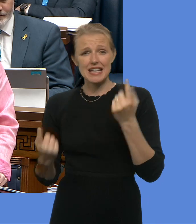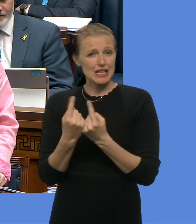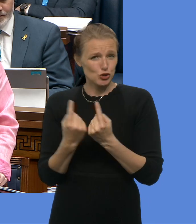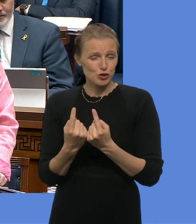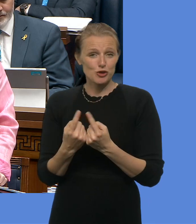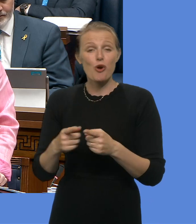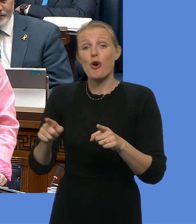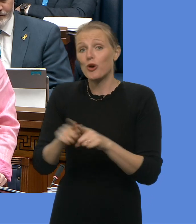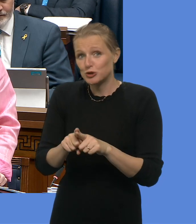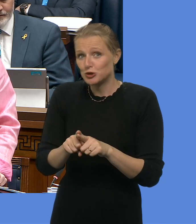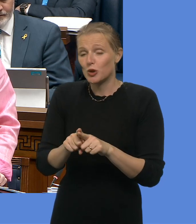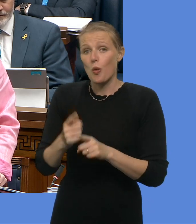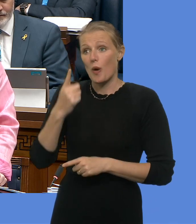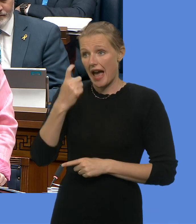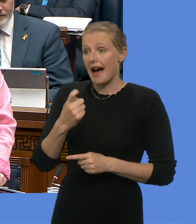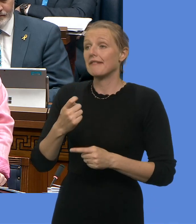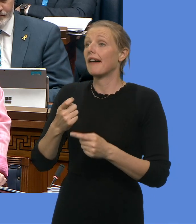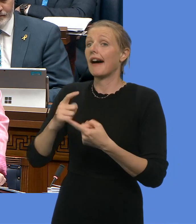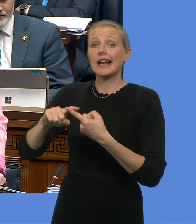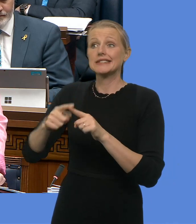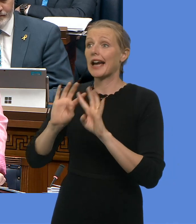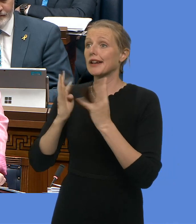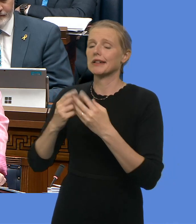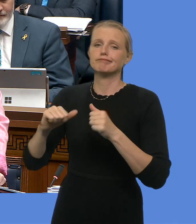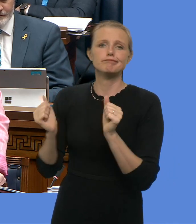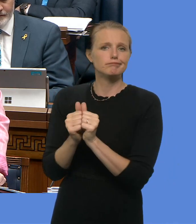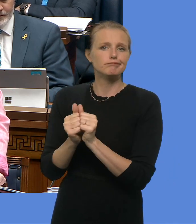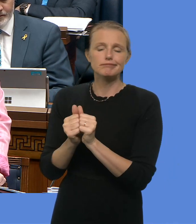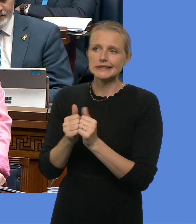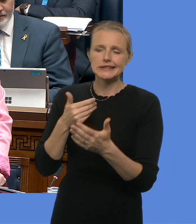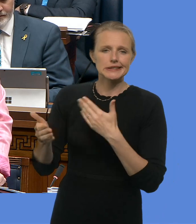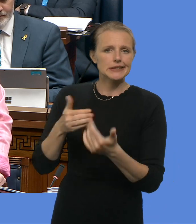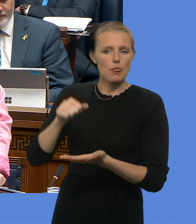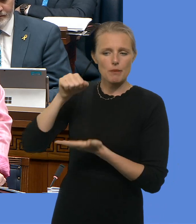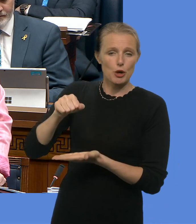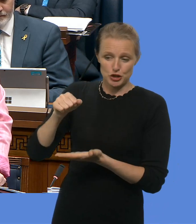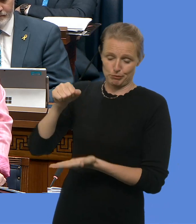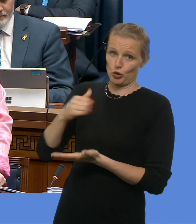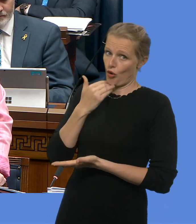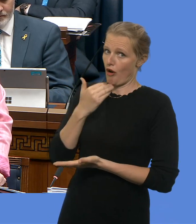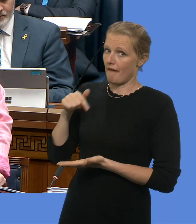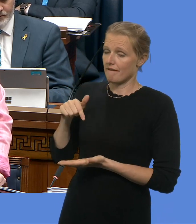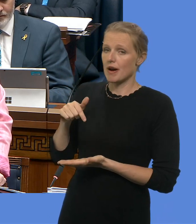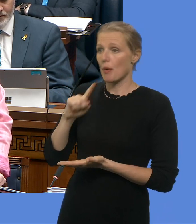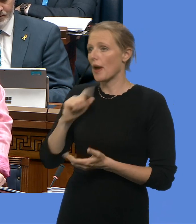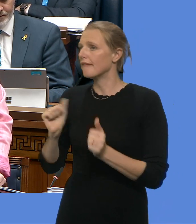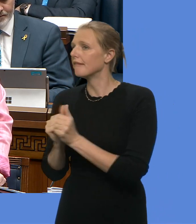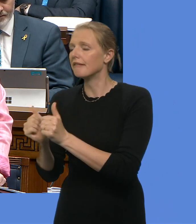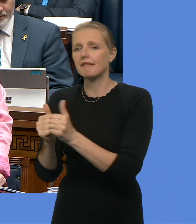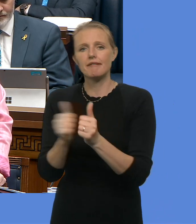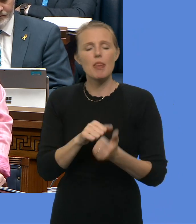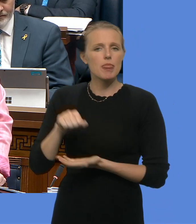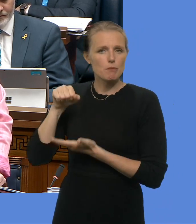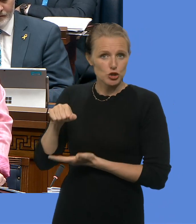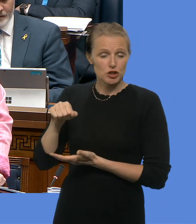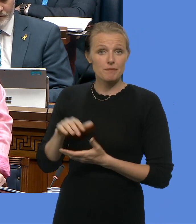agreement to a budget despite the very difficult circumstances we find ourselves in. This has been an executive about delivery thus far. We will